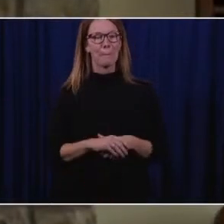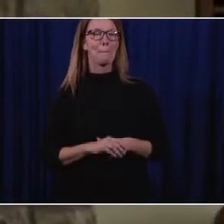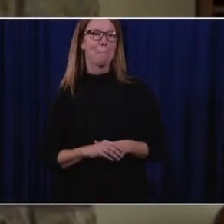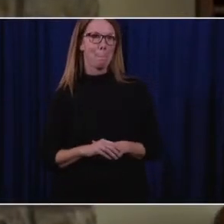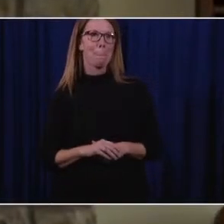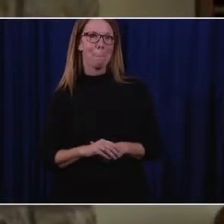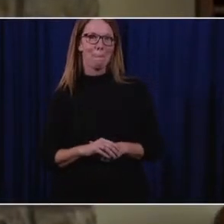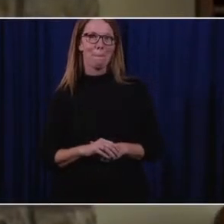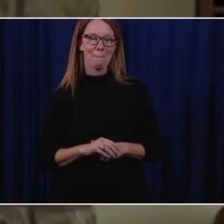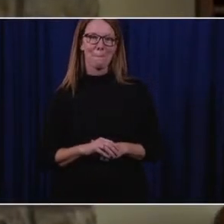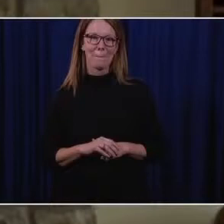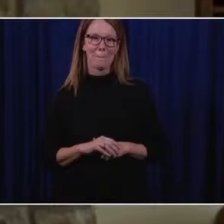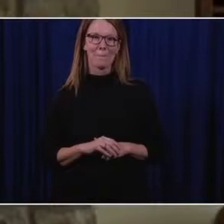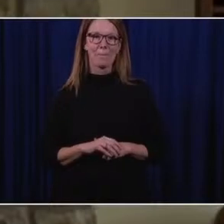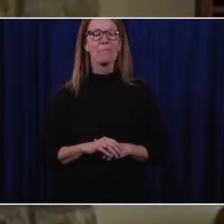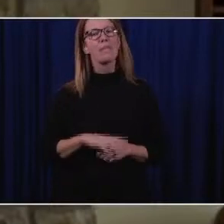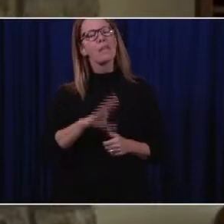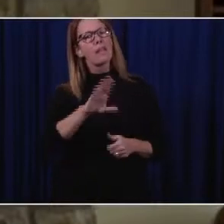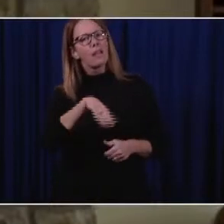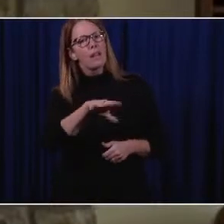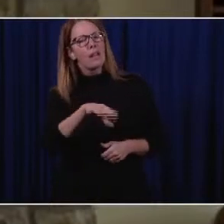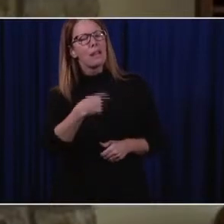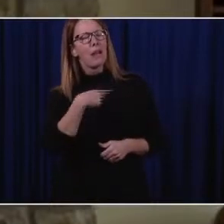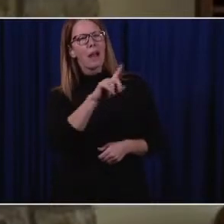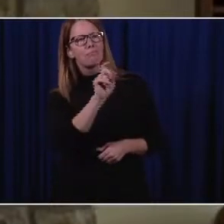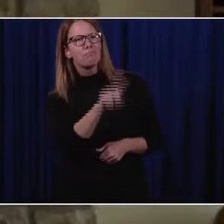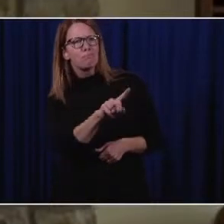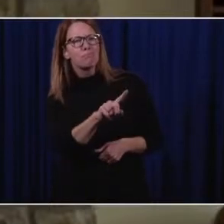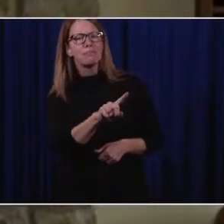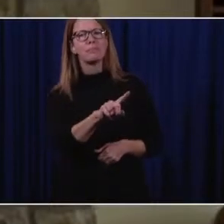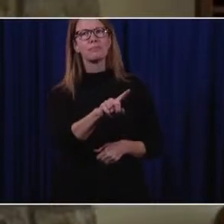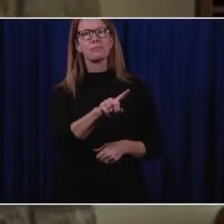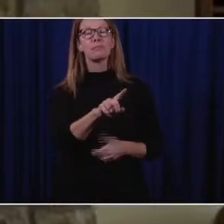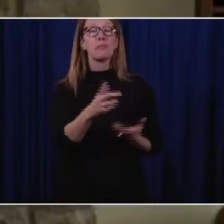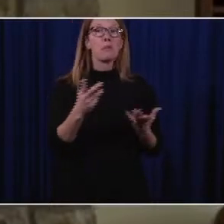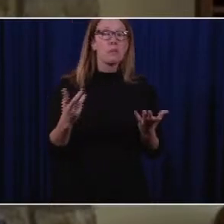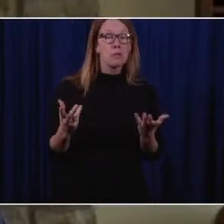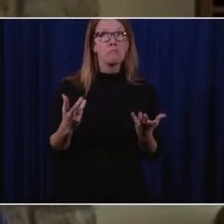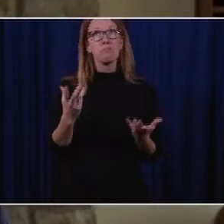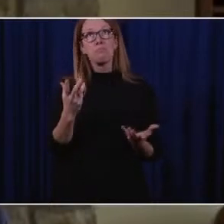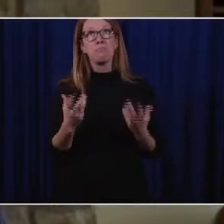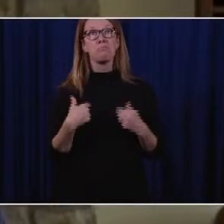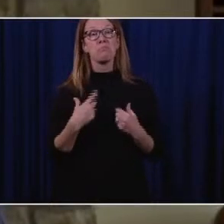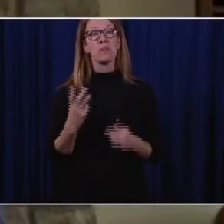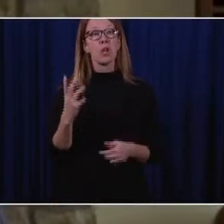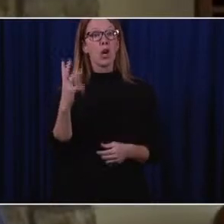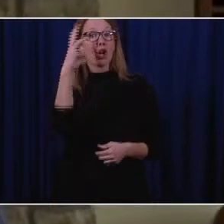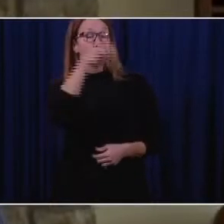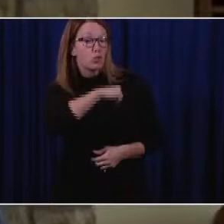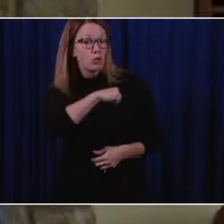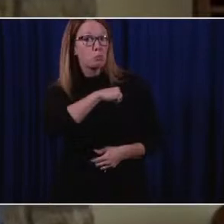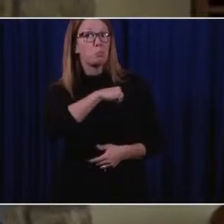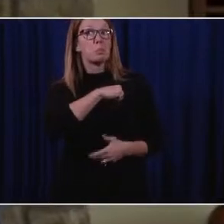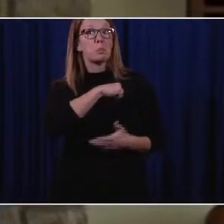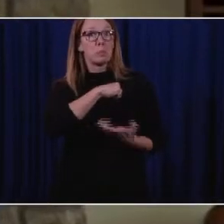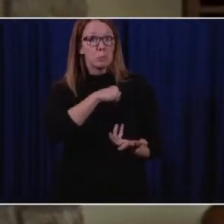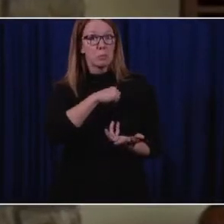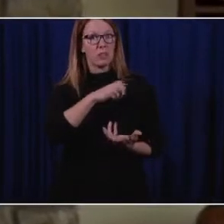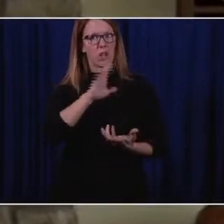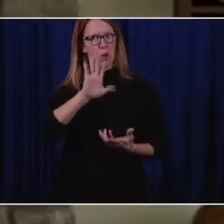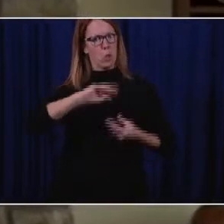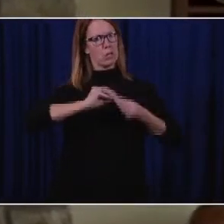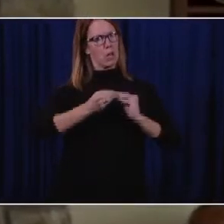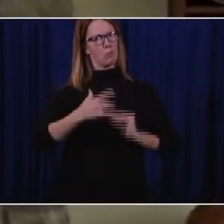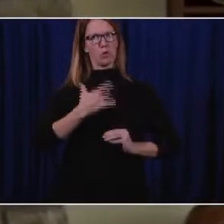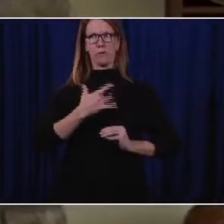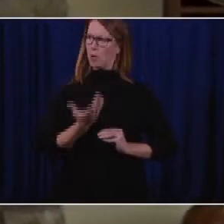you. Thank you. Governor, my question is, let's assume that you achieve the number you're looking